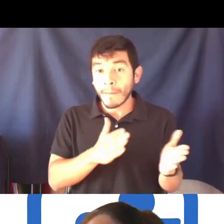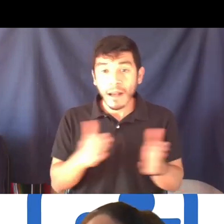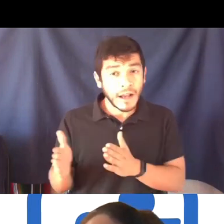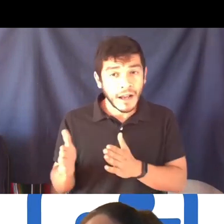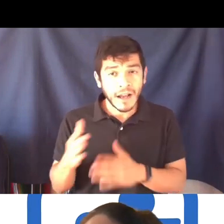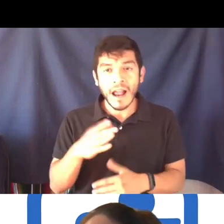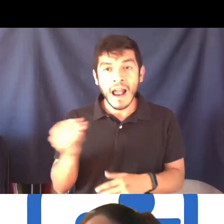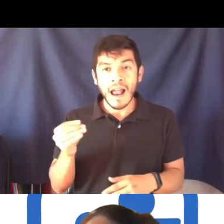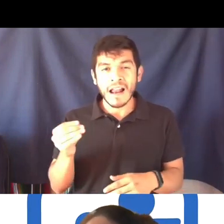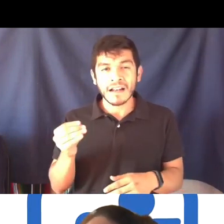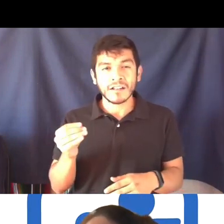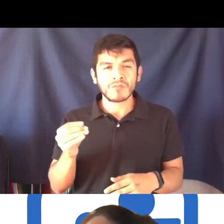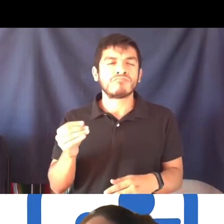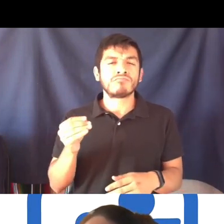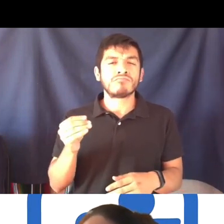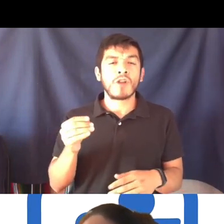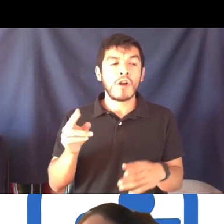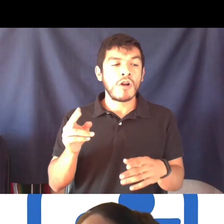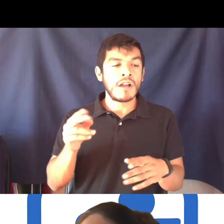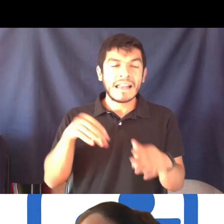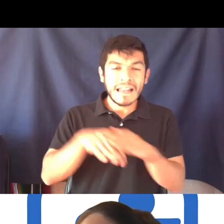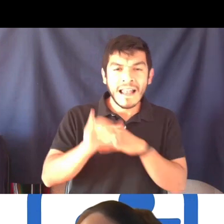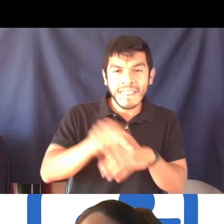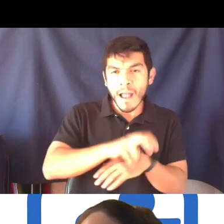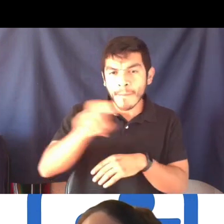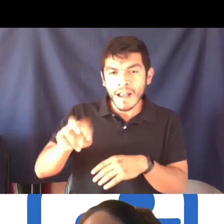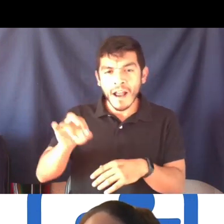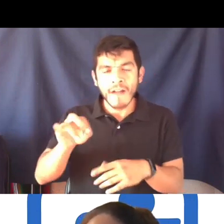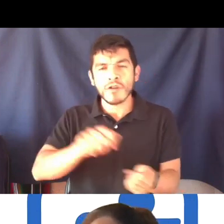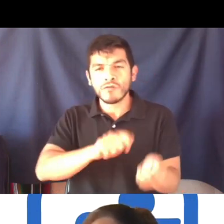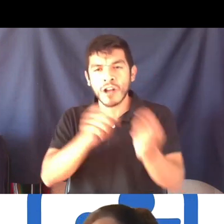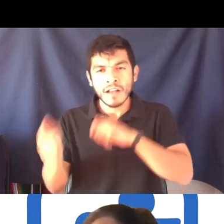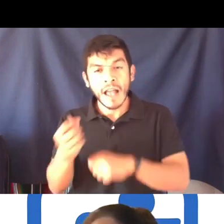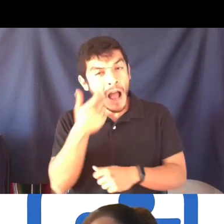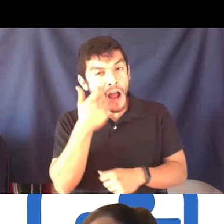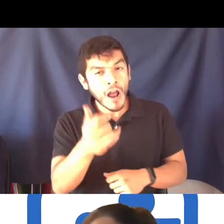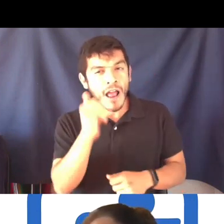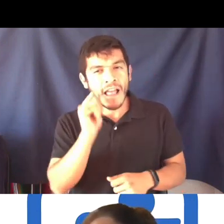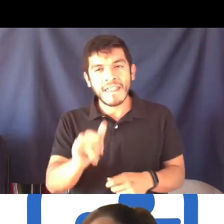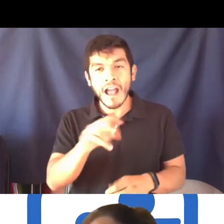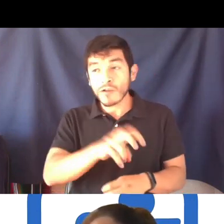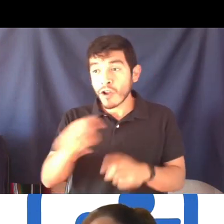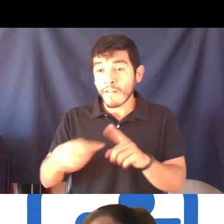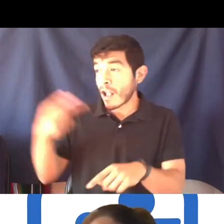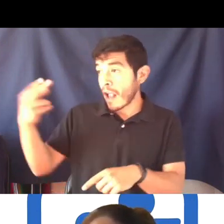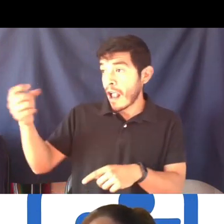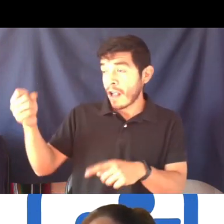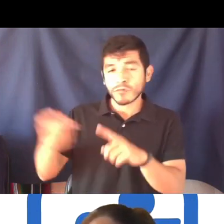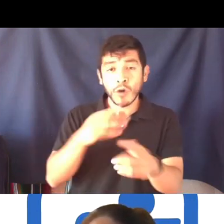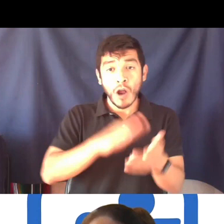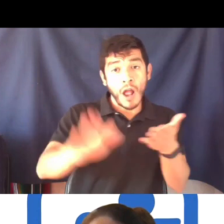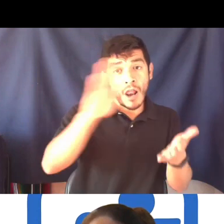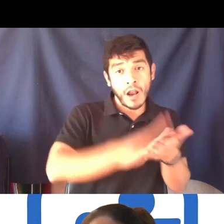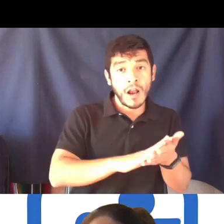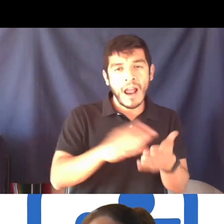tackling that period of transition, and also looking at the aspect of transitioning from high school to college and providing